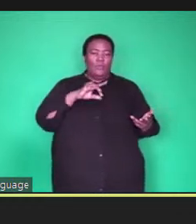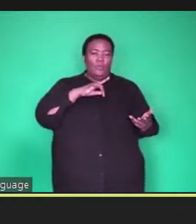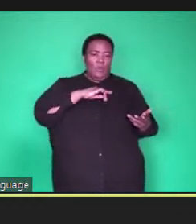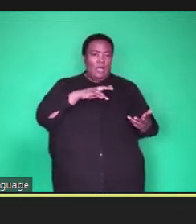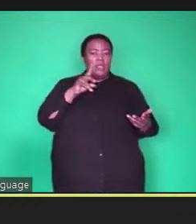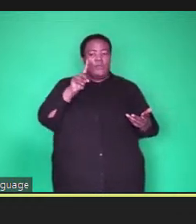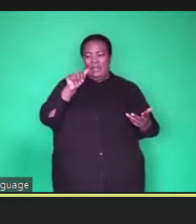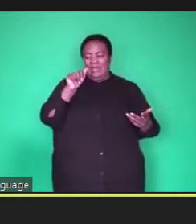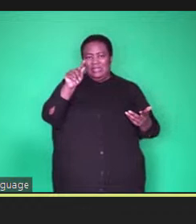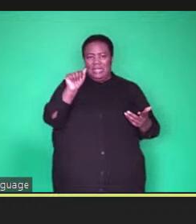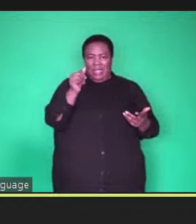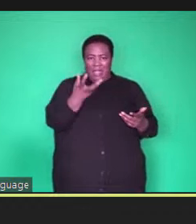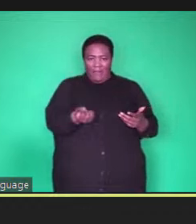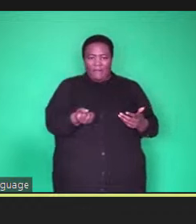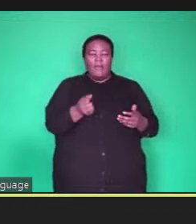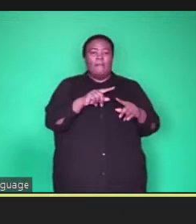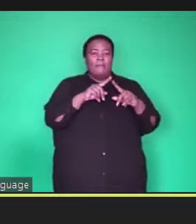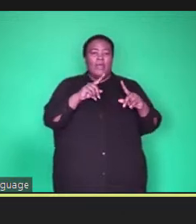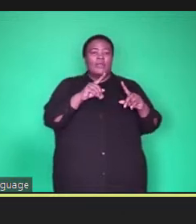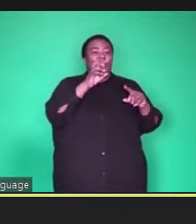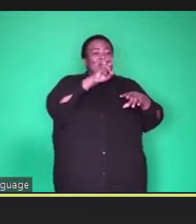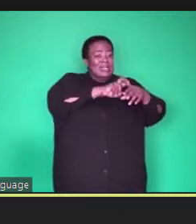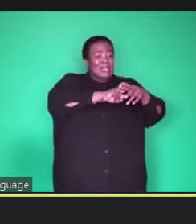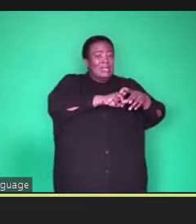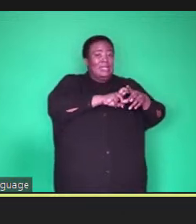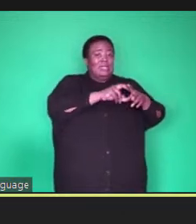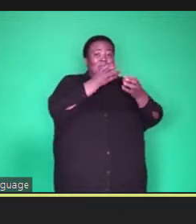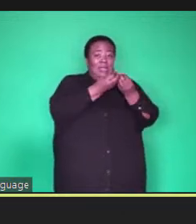So we do need something more structured and more